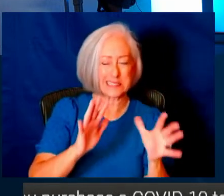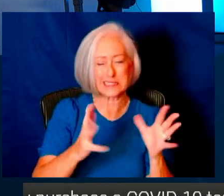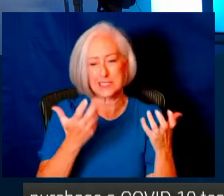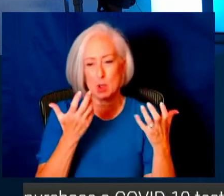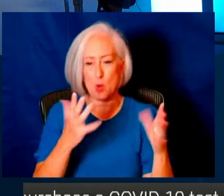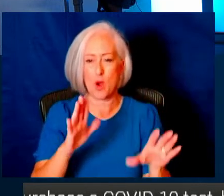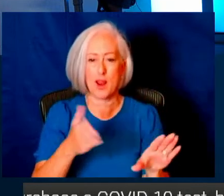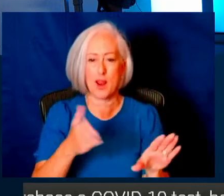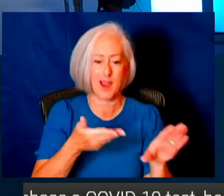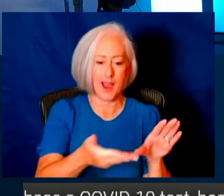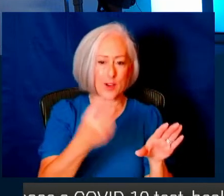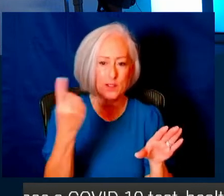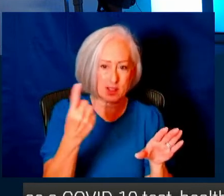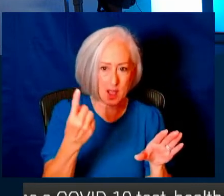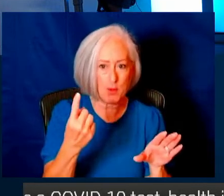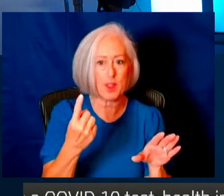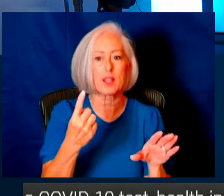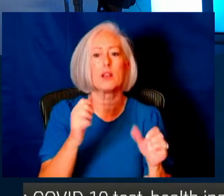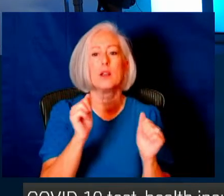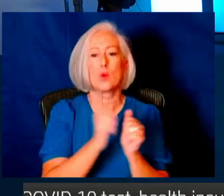possible liability issues?